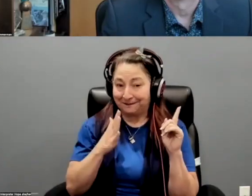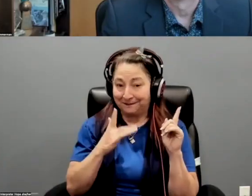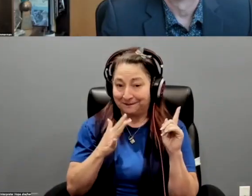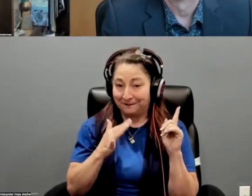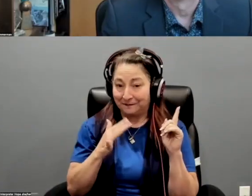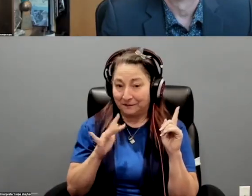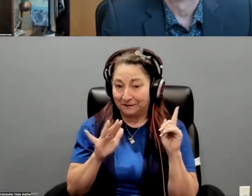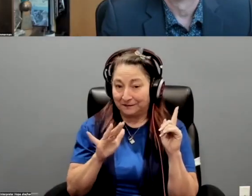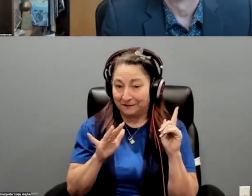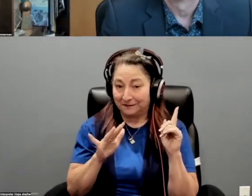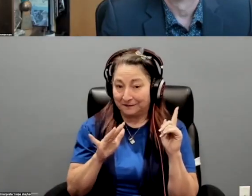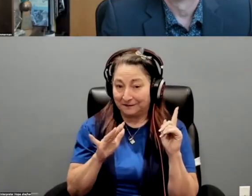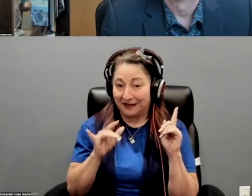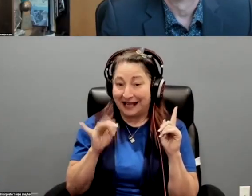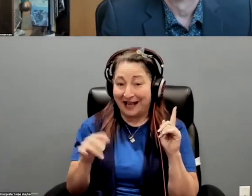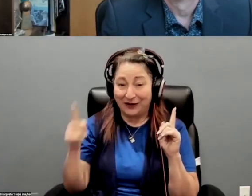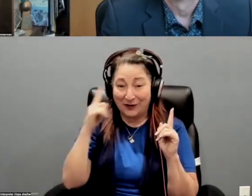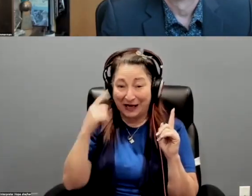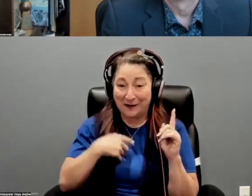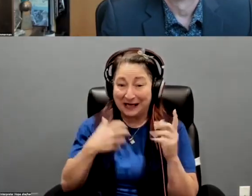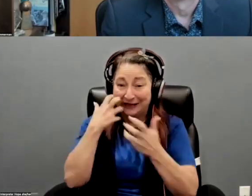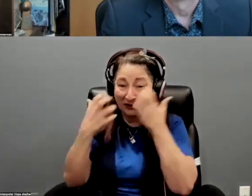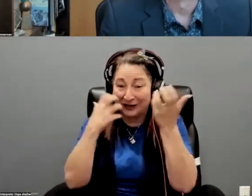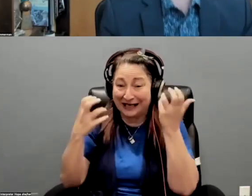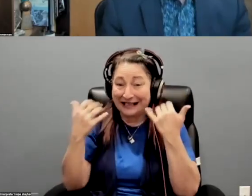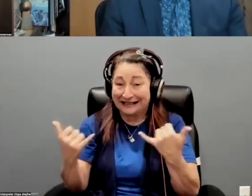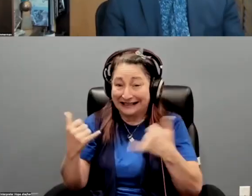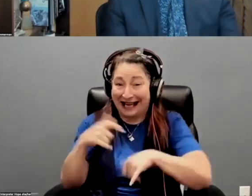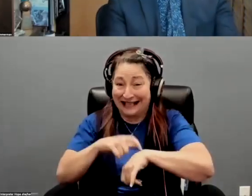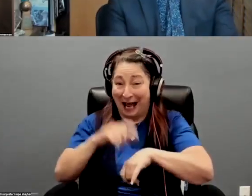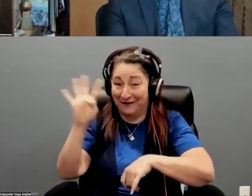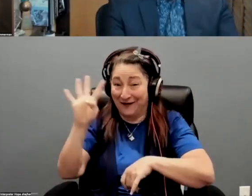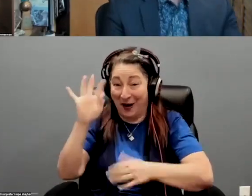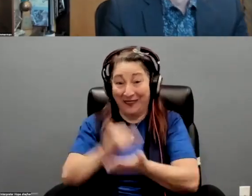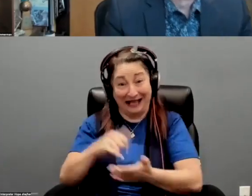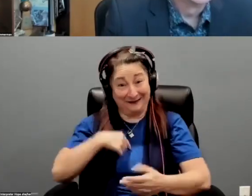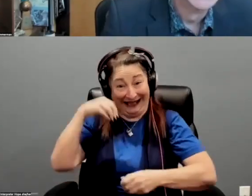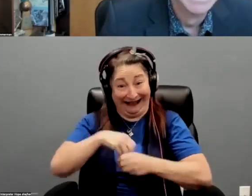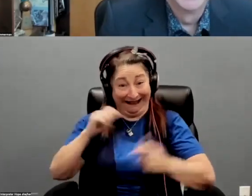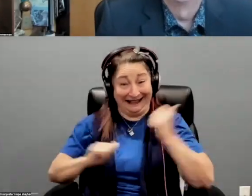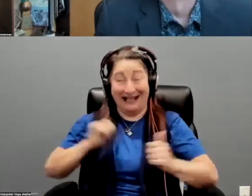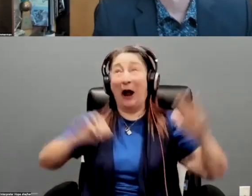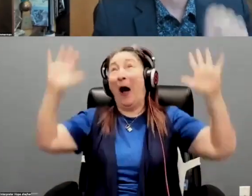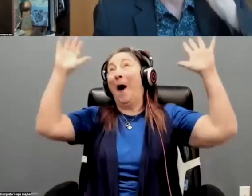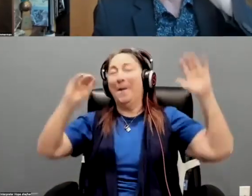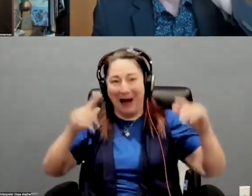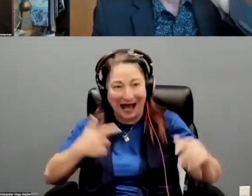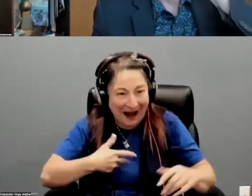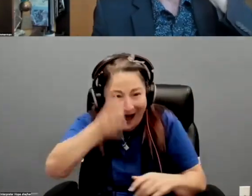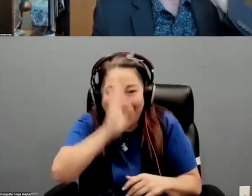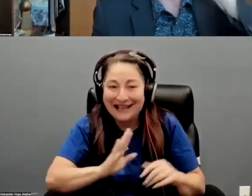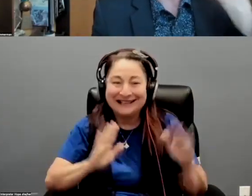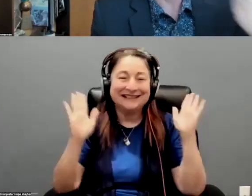and if you hear me screaming about 4 o'clock today, that's me at the theater. Oh my